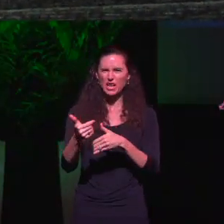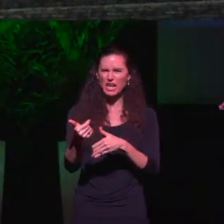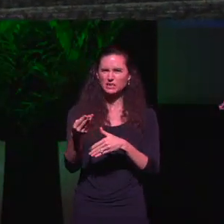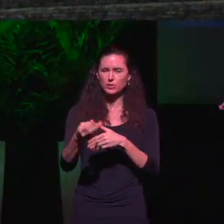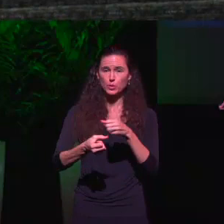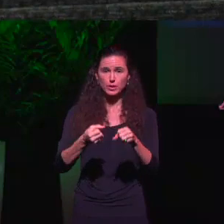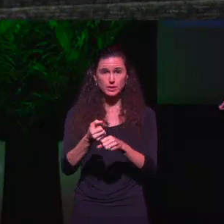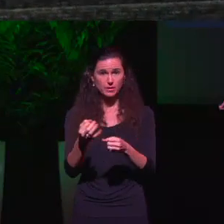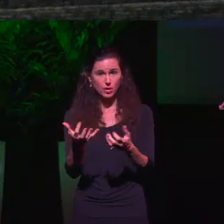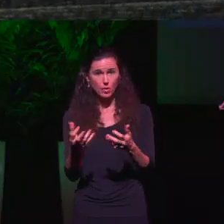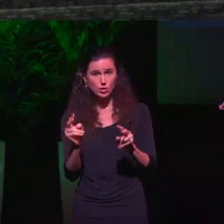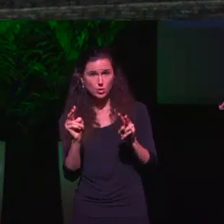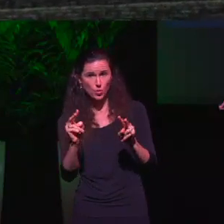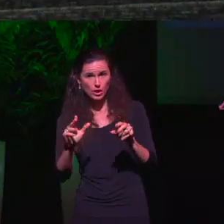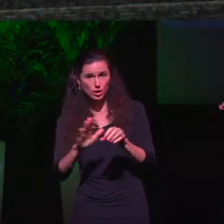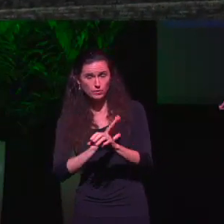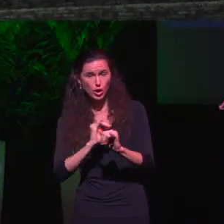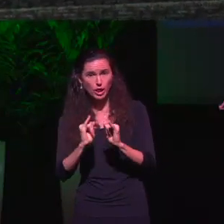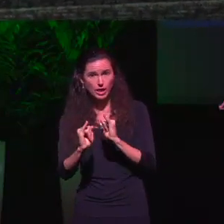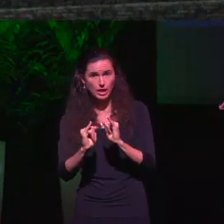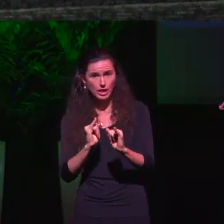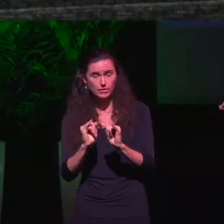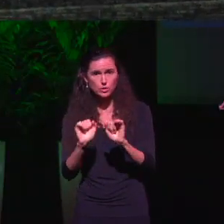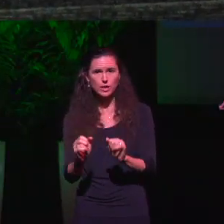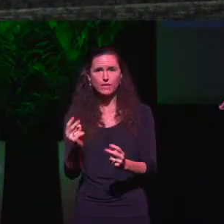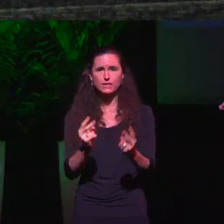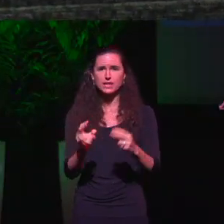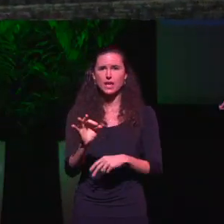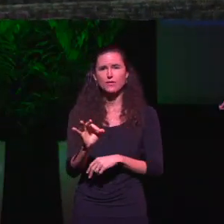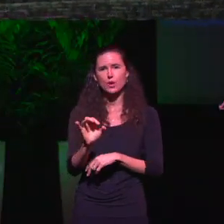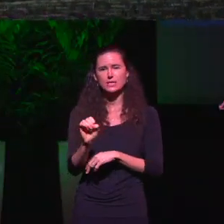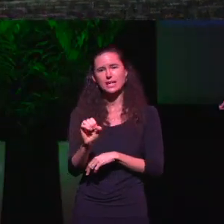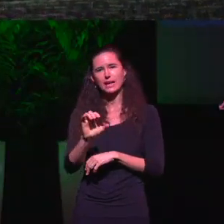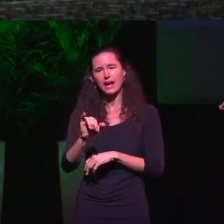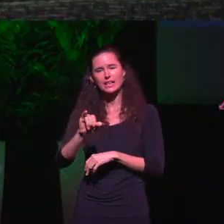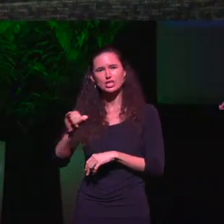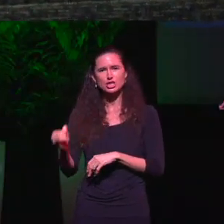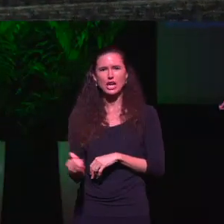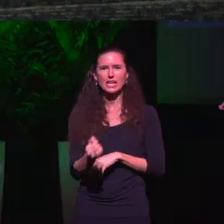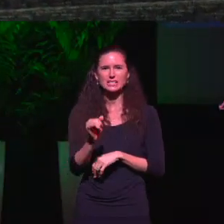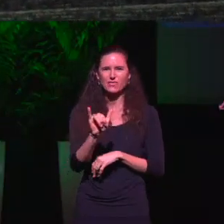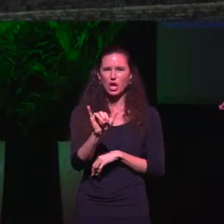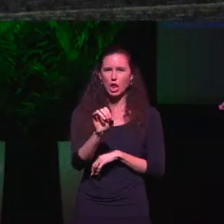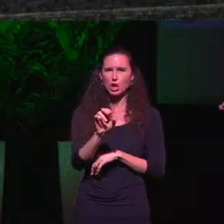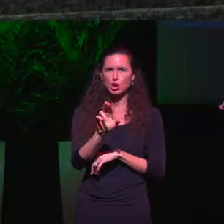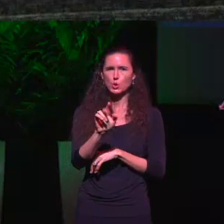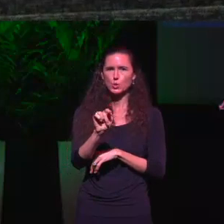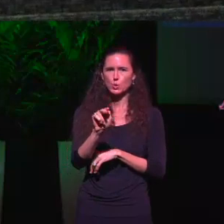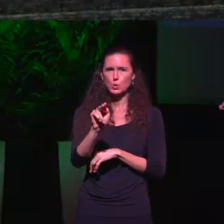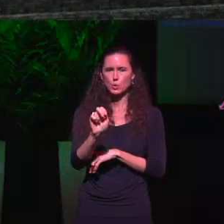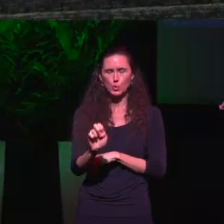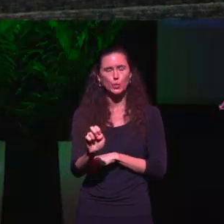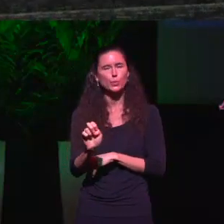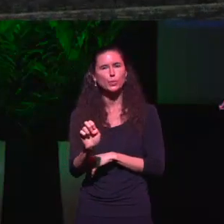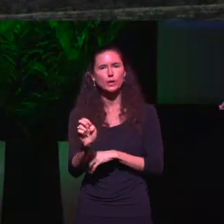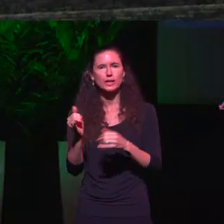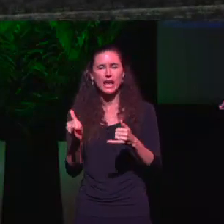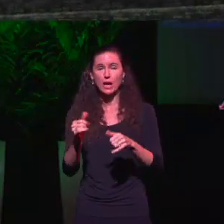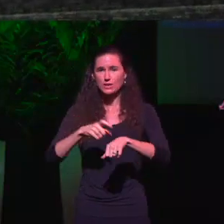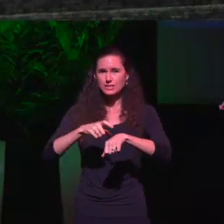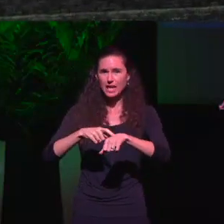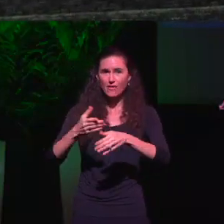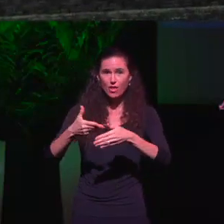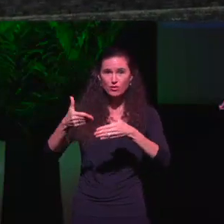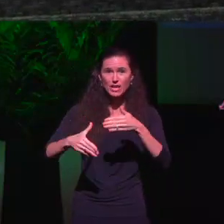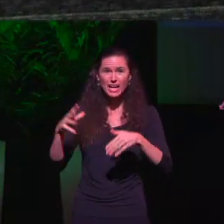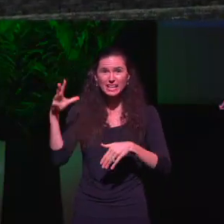If you'd like to watch those full interviews, visit the Florida State College Jacksonville YouTube channel. Now it's time for our poll results. Guess